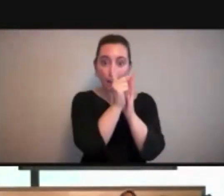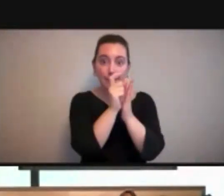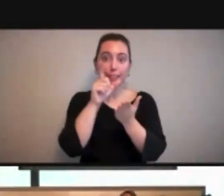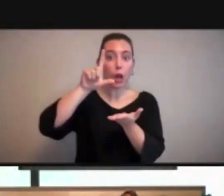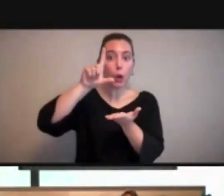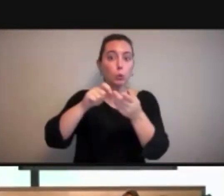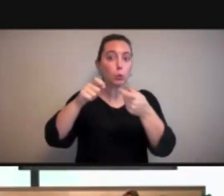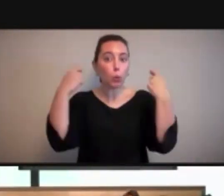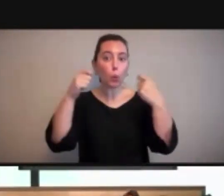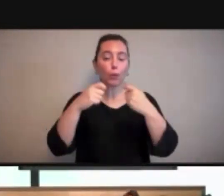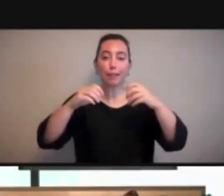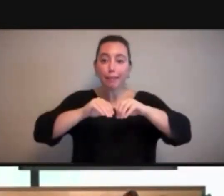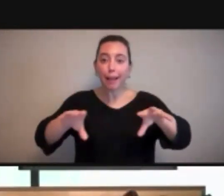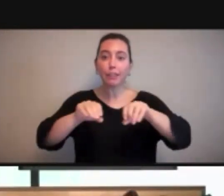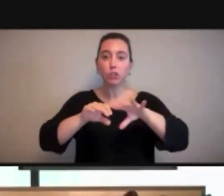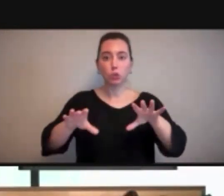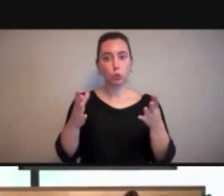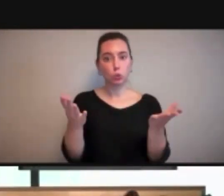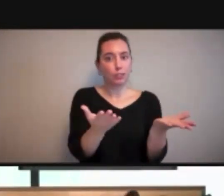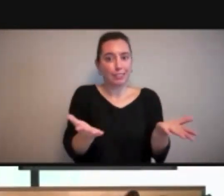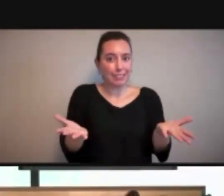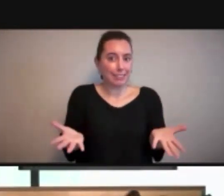at the EU level.